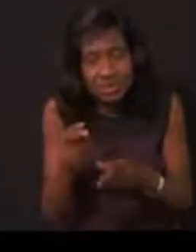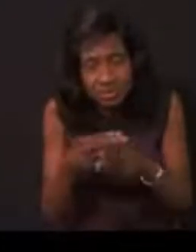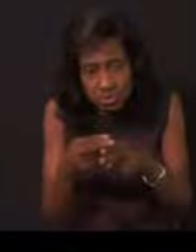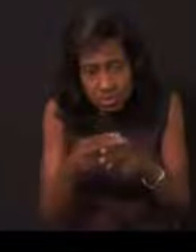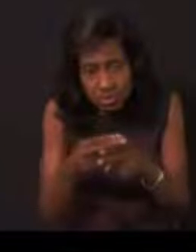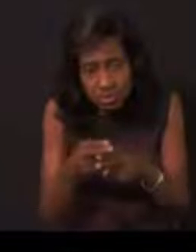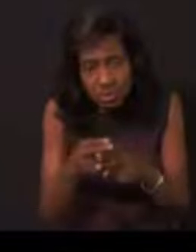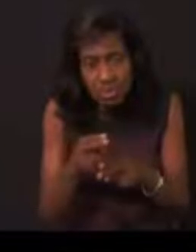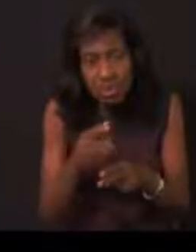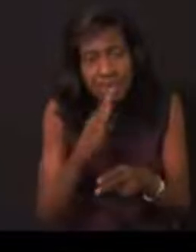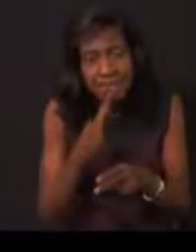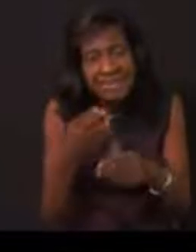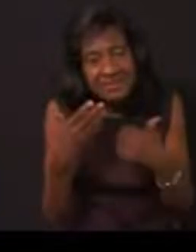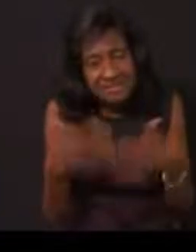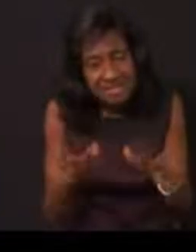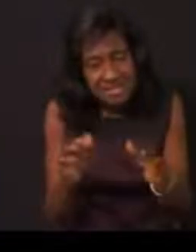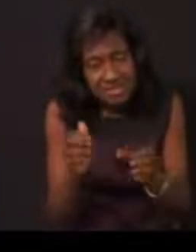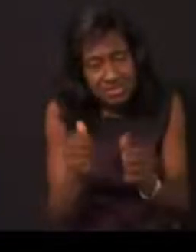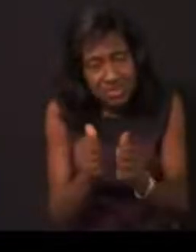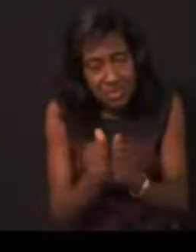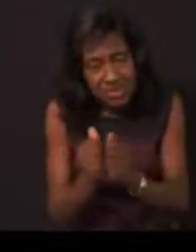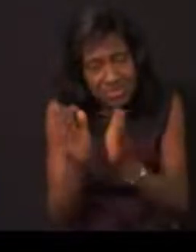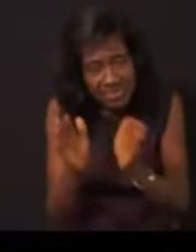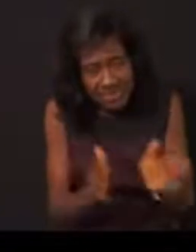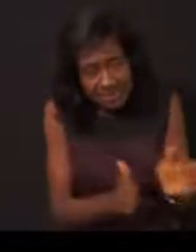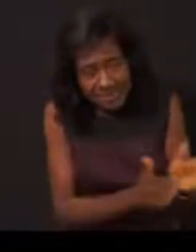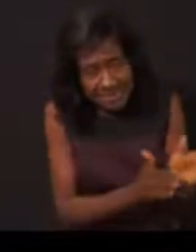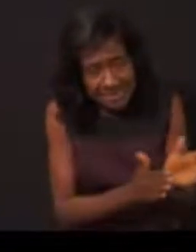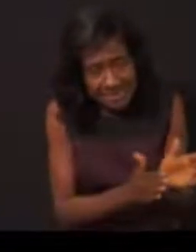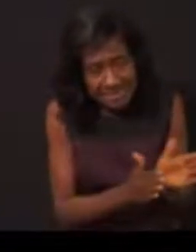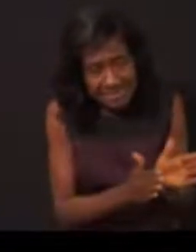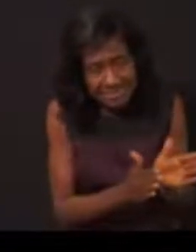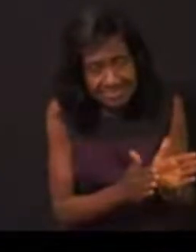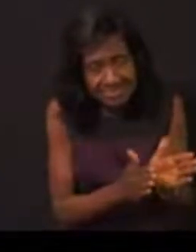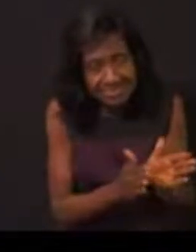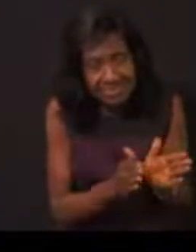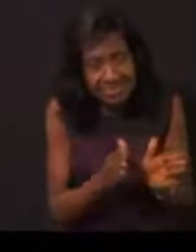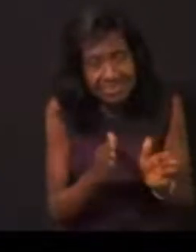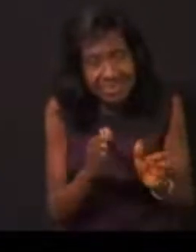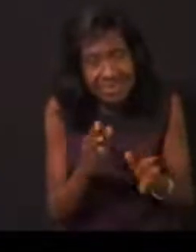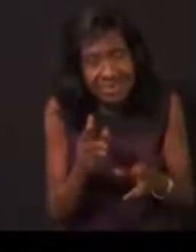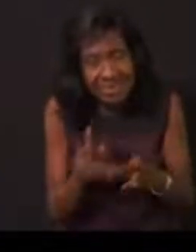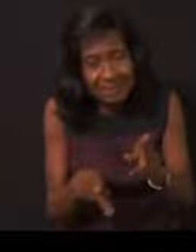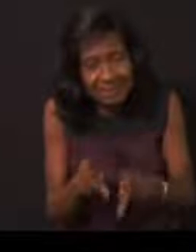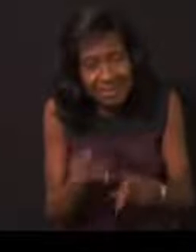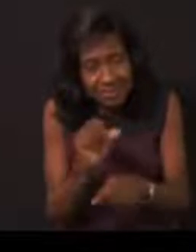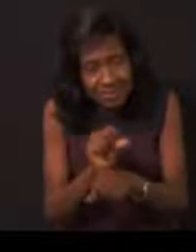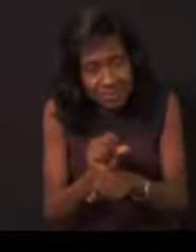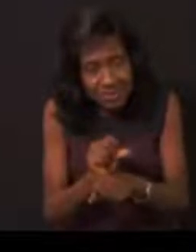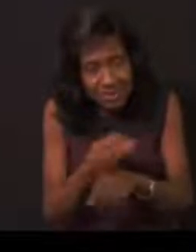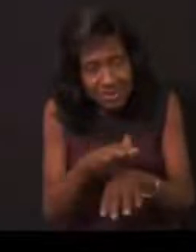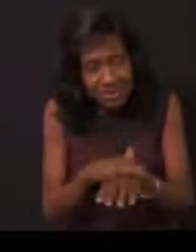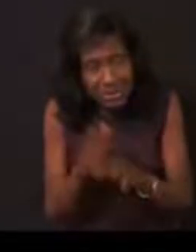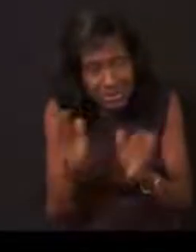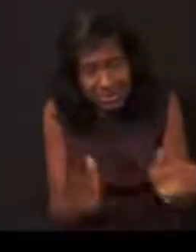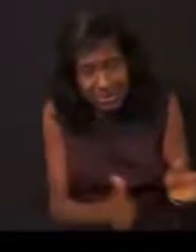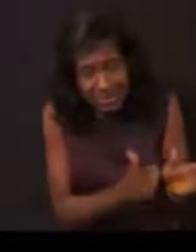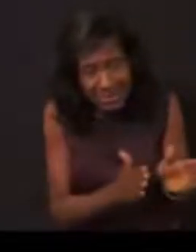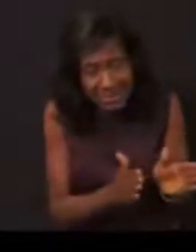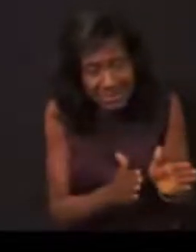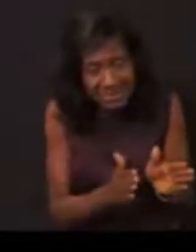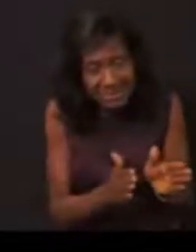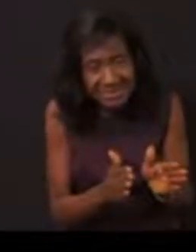team working on the reopening plans and testing our preparedness have made very,